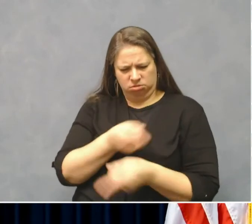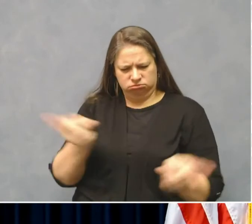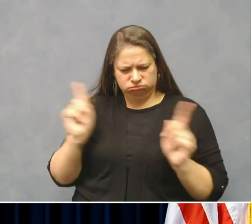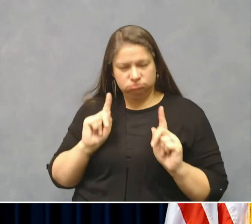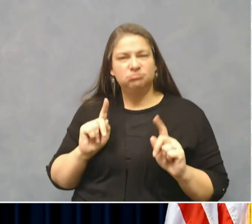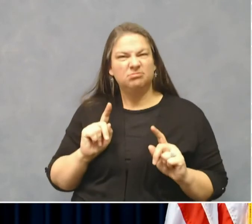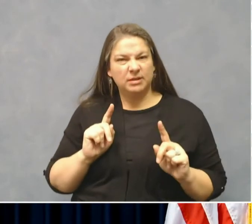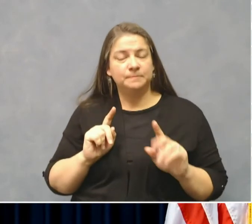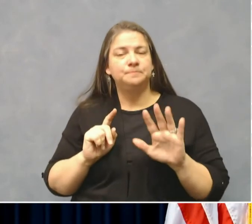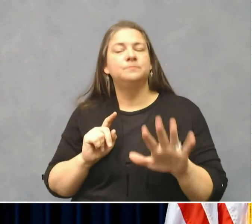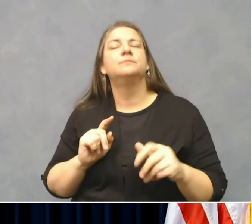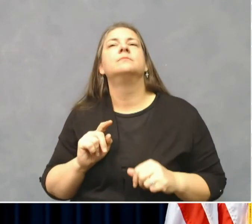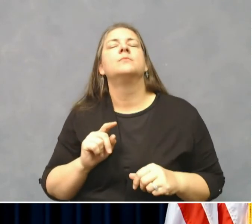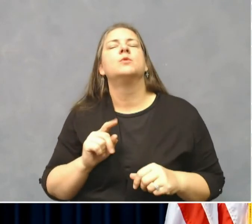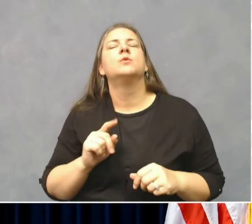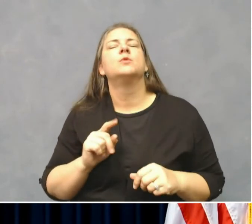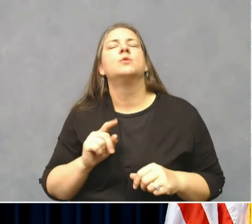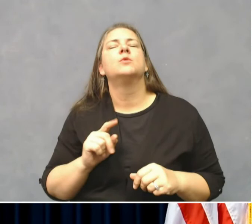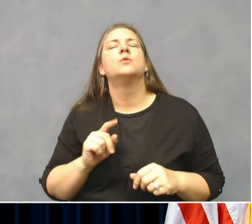timing of that?